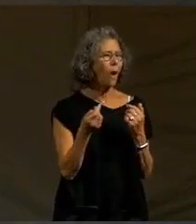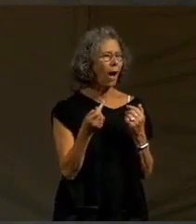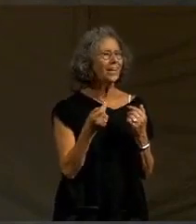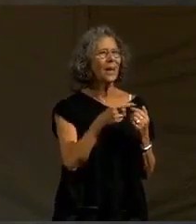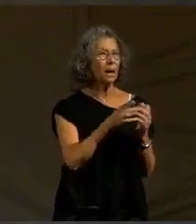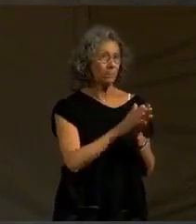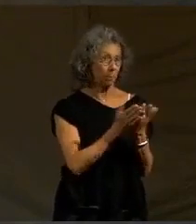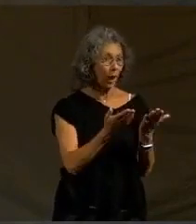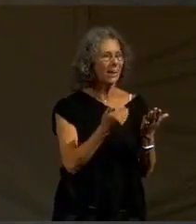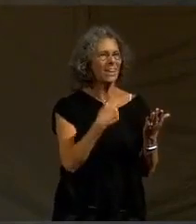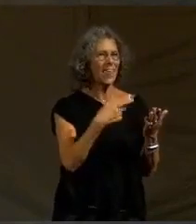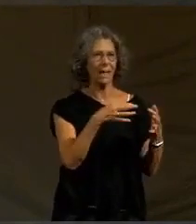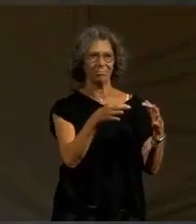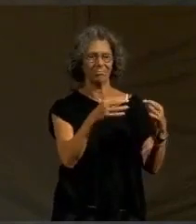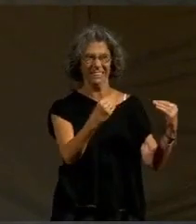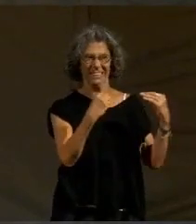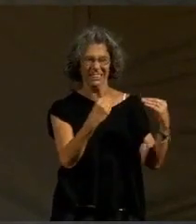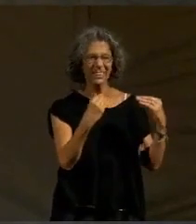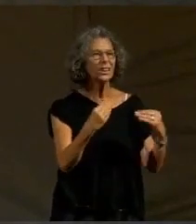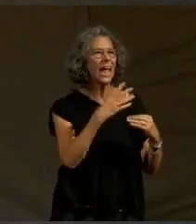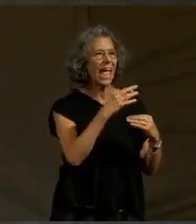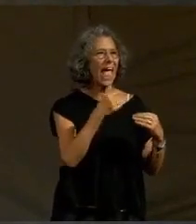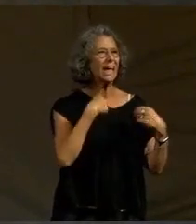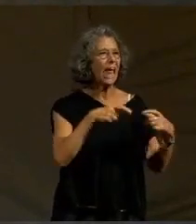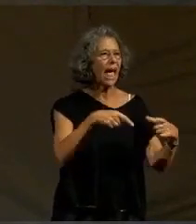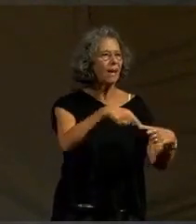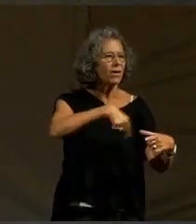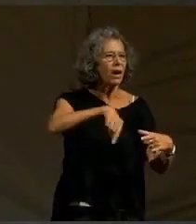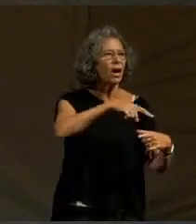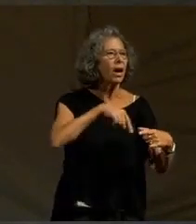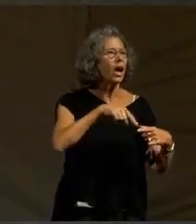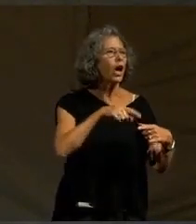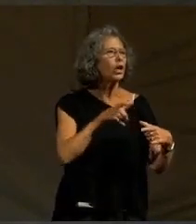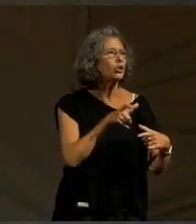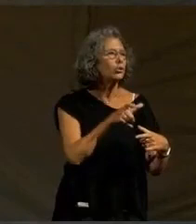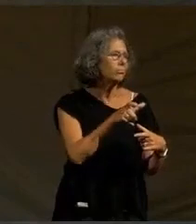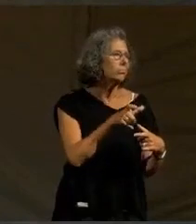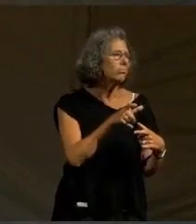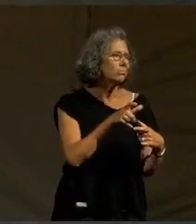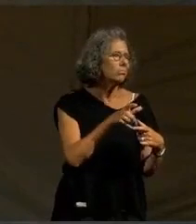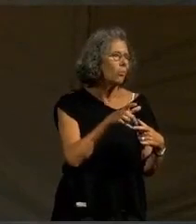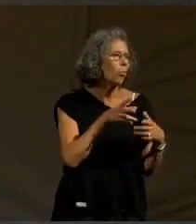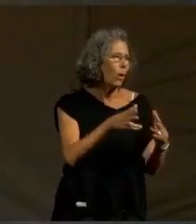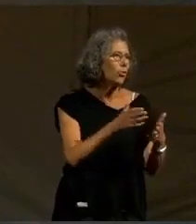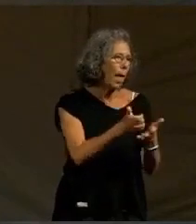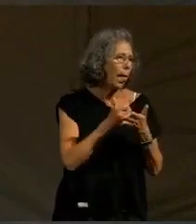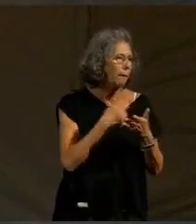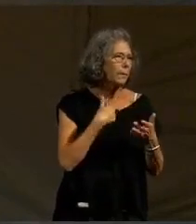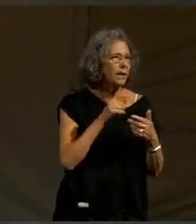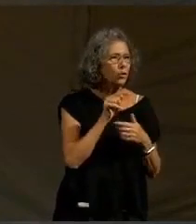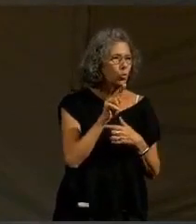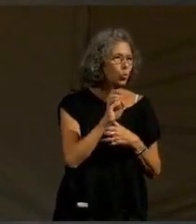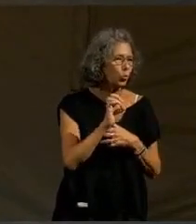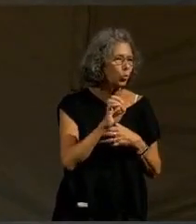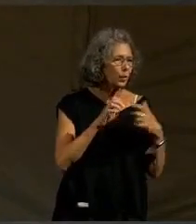record. And I put it on my grandmother's Magnavox, and I started to tune that thing up.